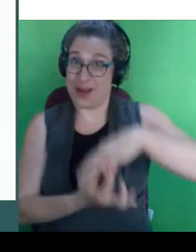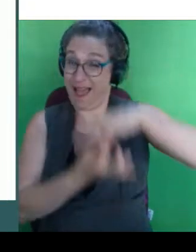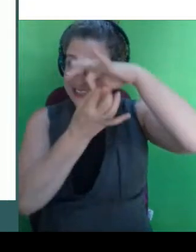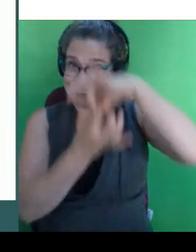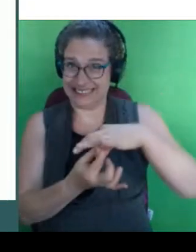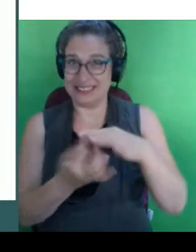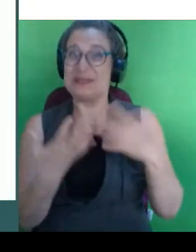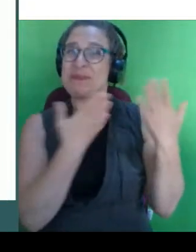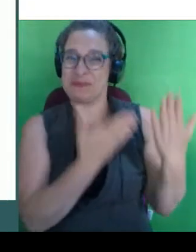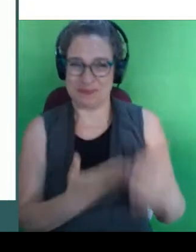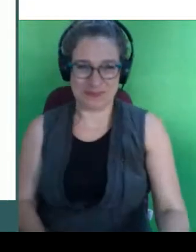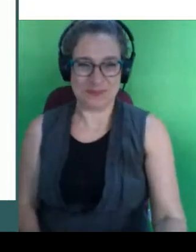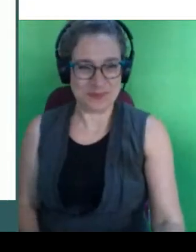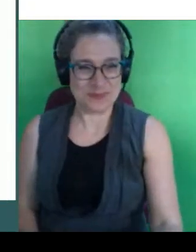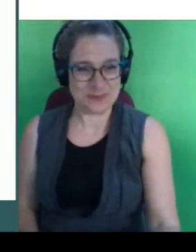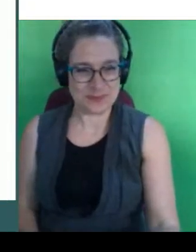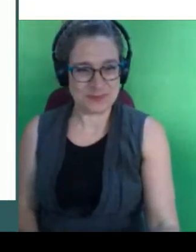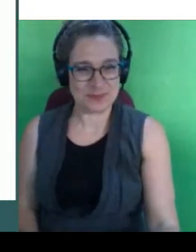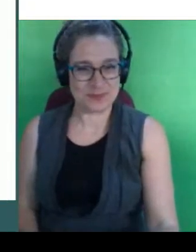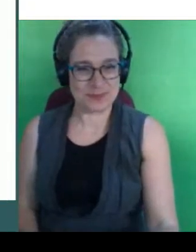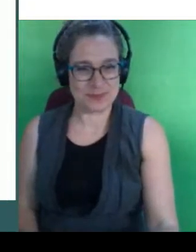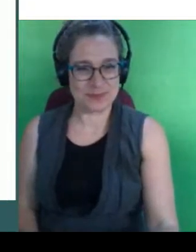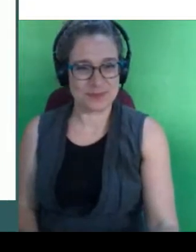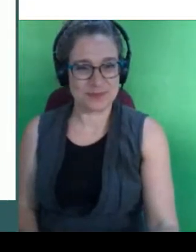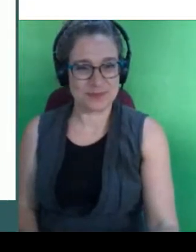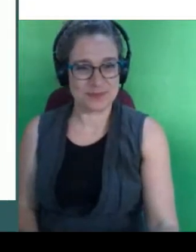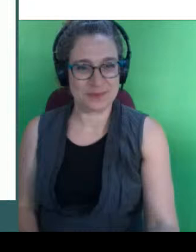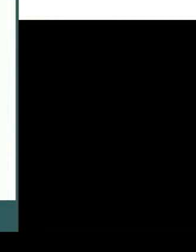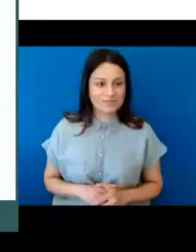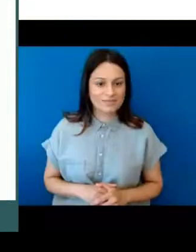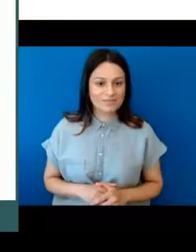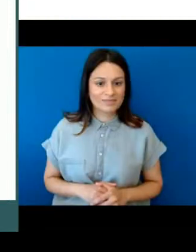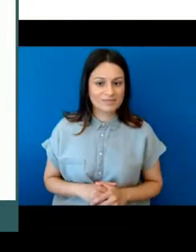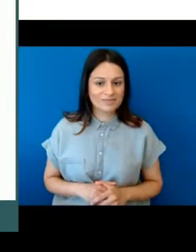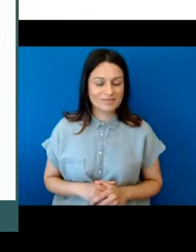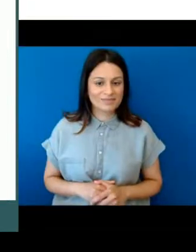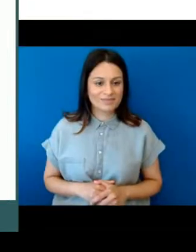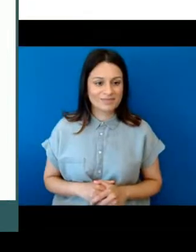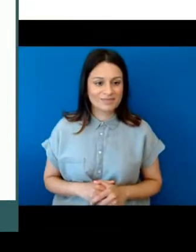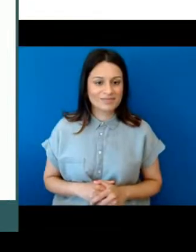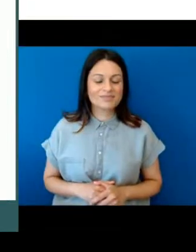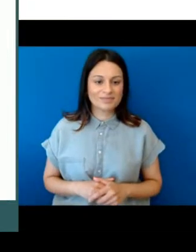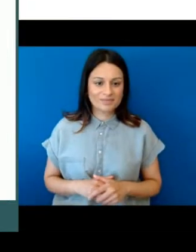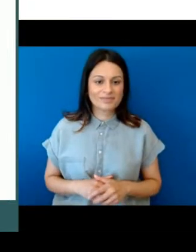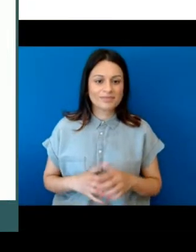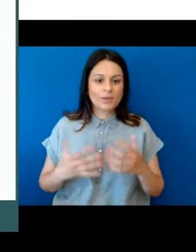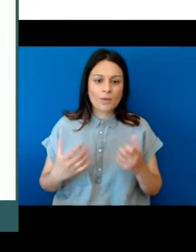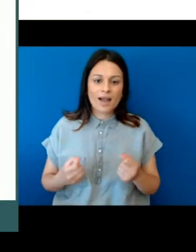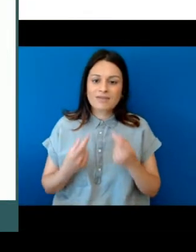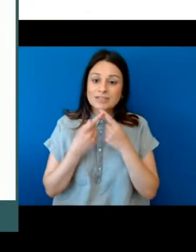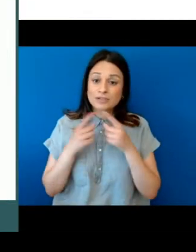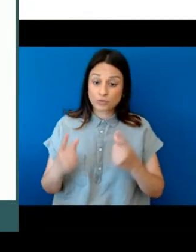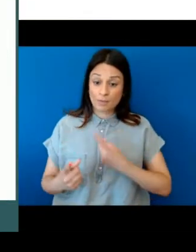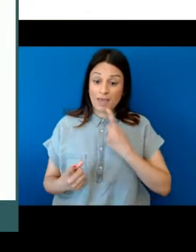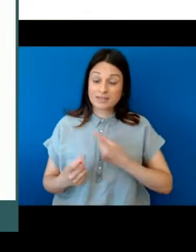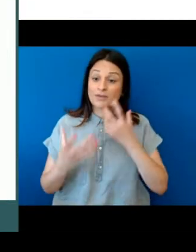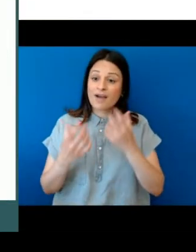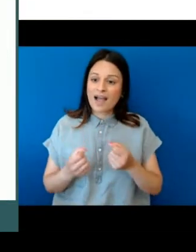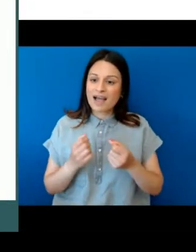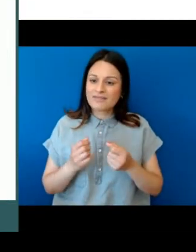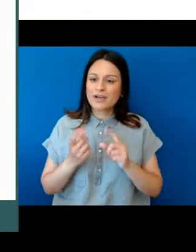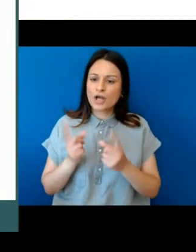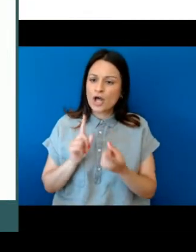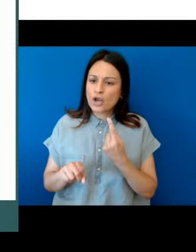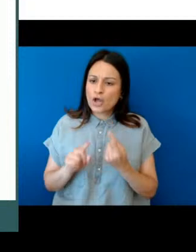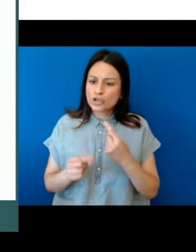my disclosures, and another disclosure that I have allergic rhinitis, which is why I'm keen to teach other